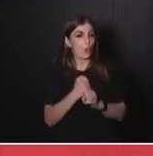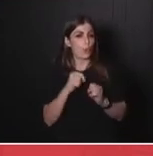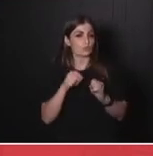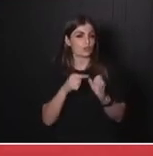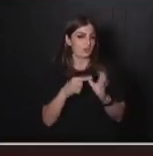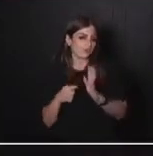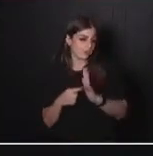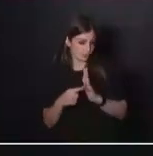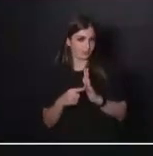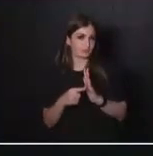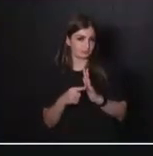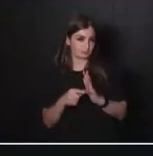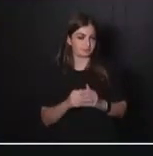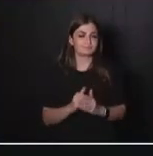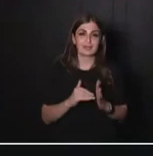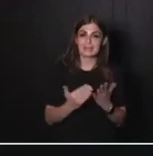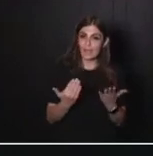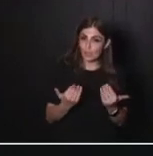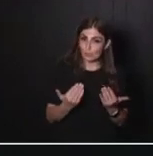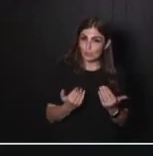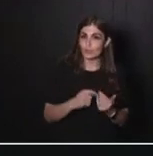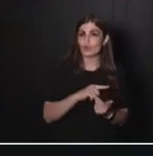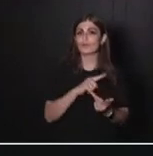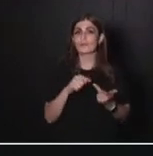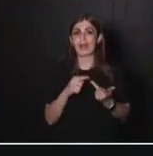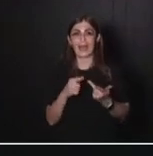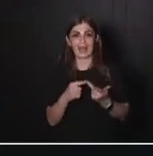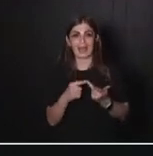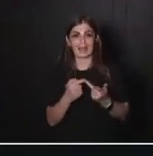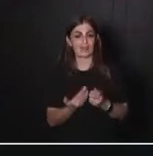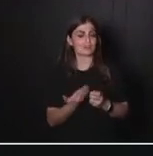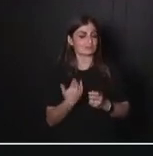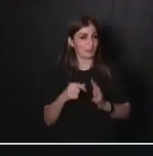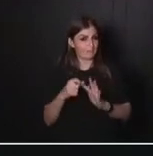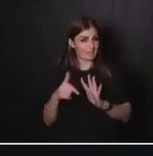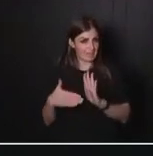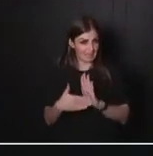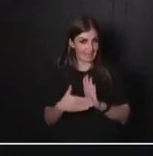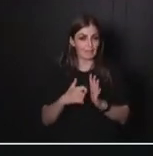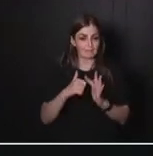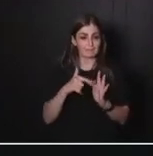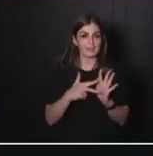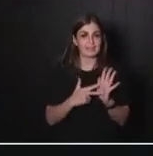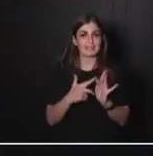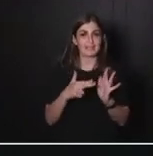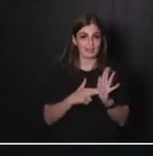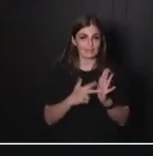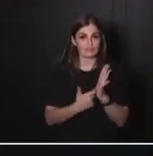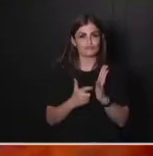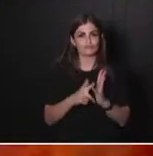alp.org.au. Now, we welcome another former Australian Prime Minister, Kevin Rudd.